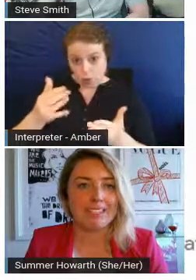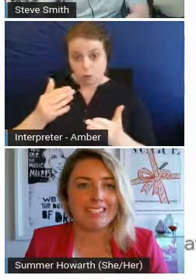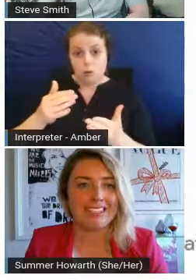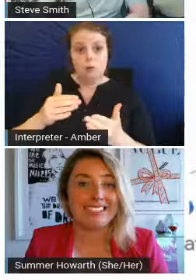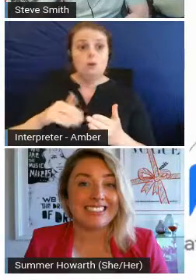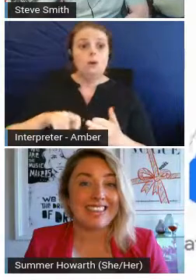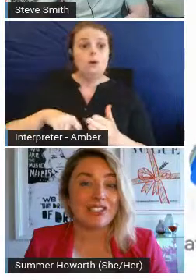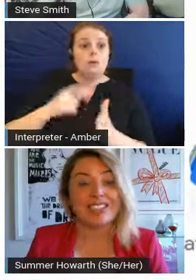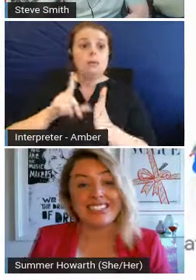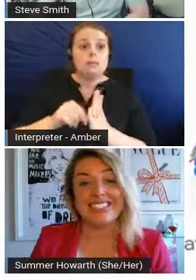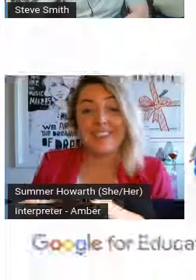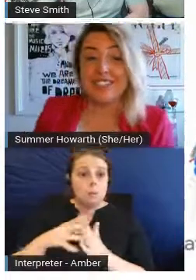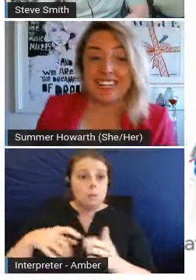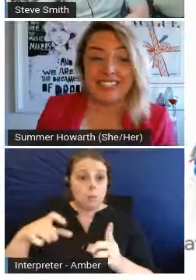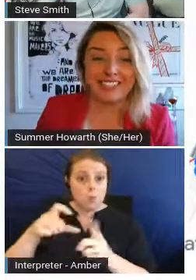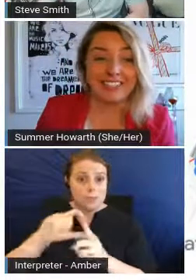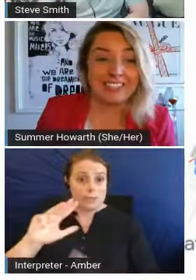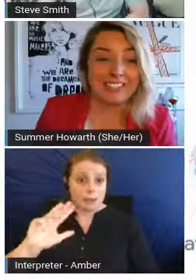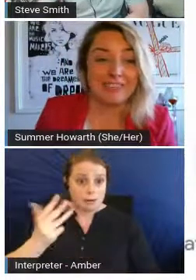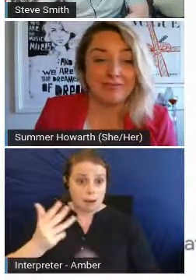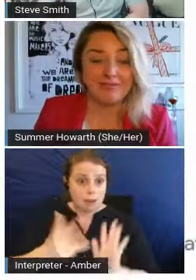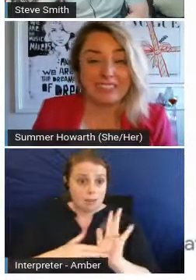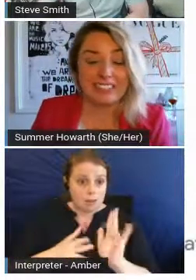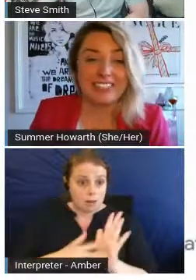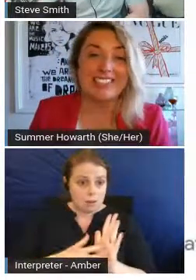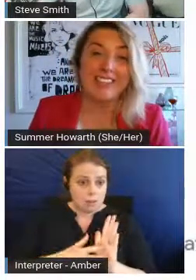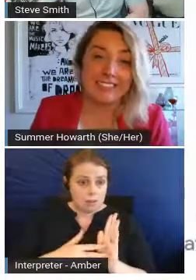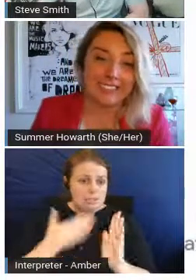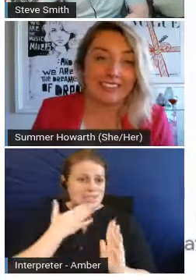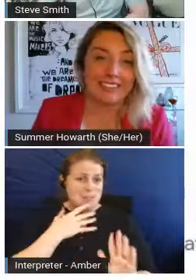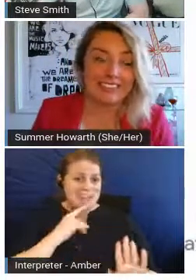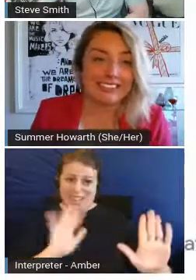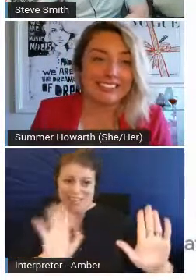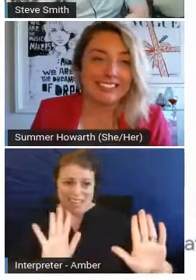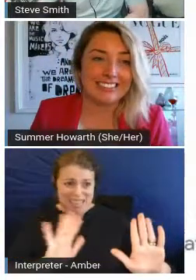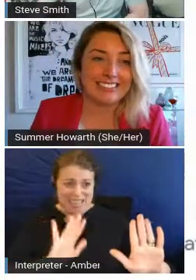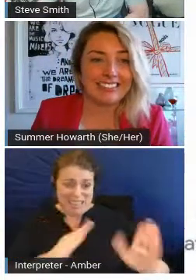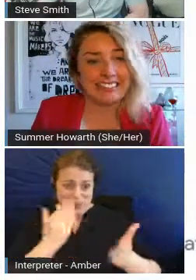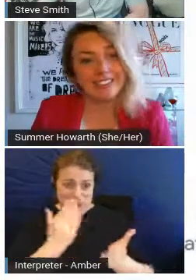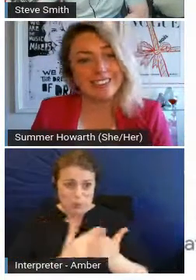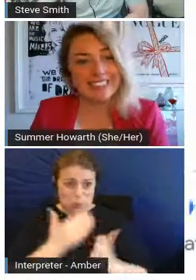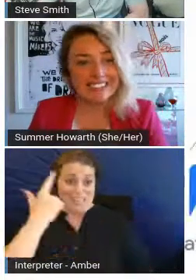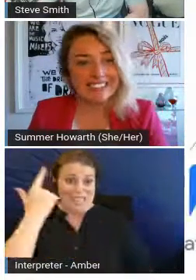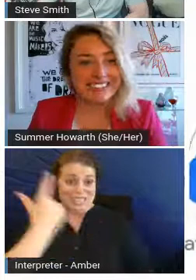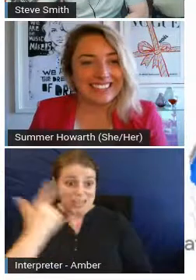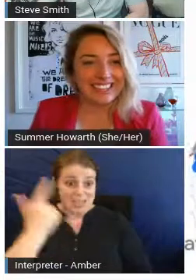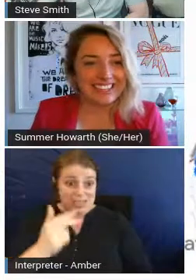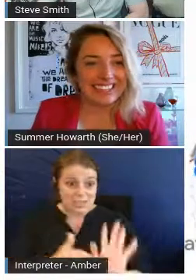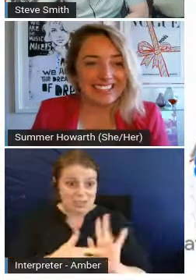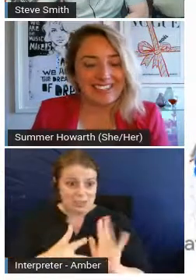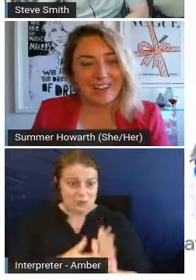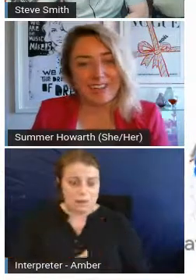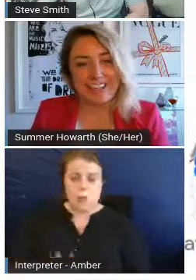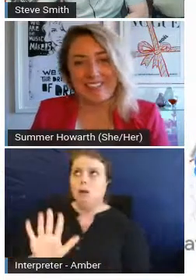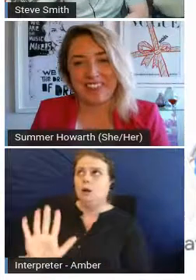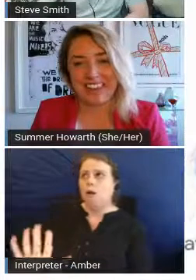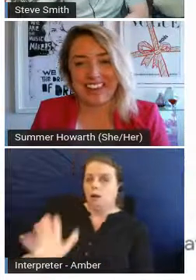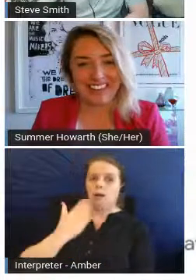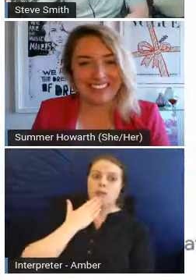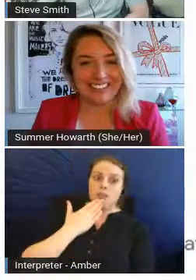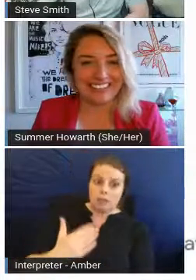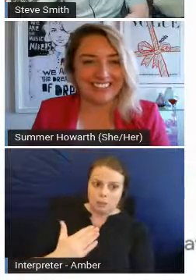of November. It's actually the 17th. It's the 17th. Oh, Summer, thank you for checking that. Oh,